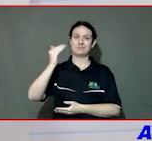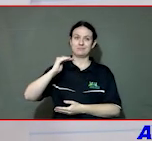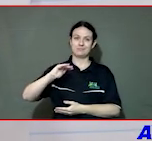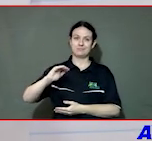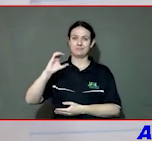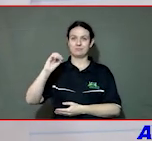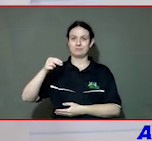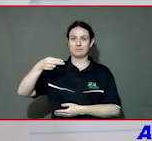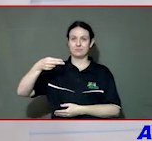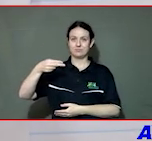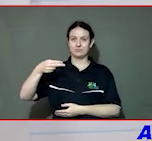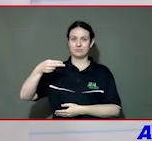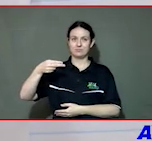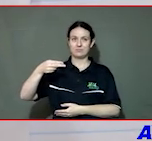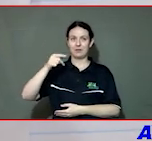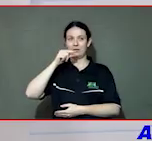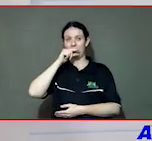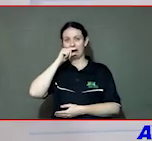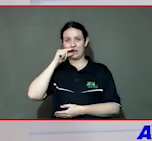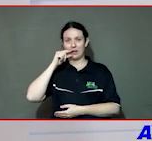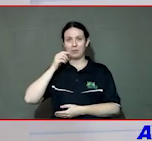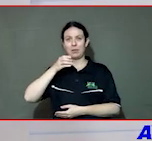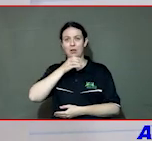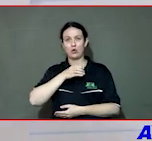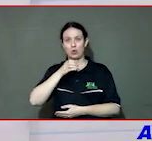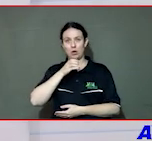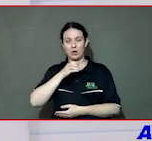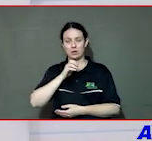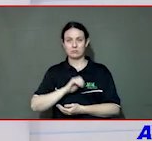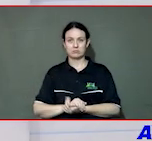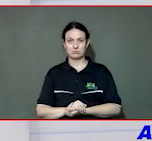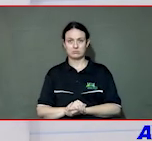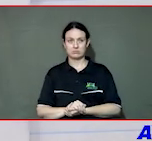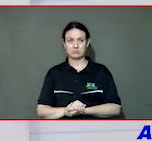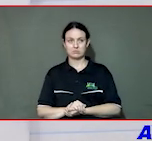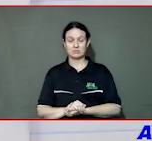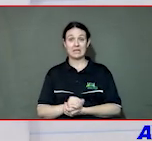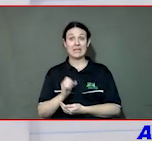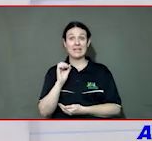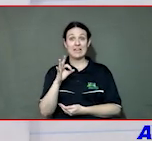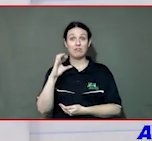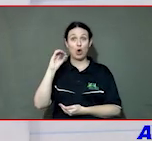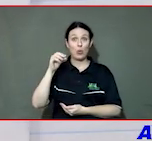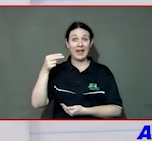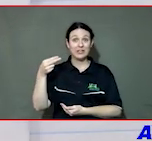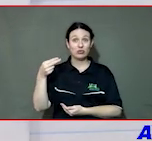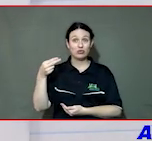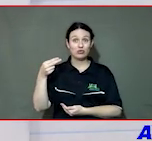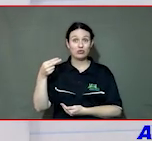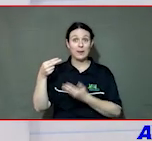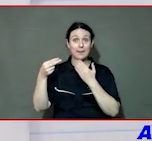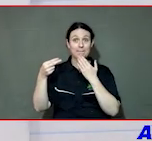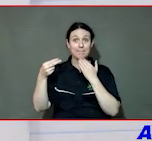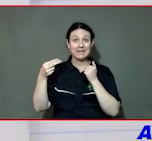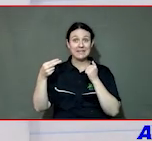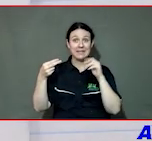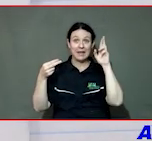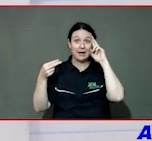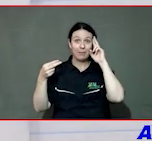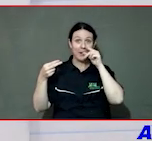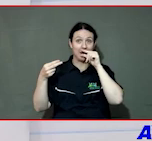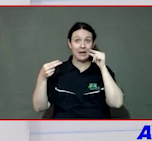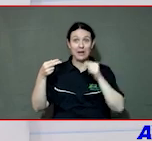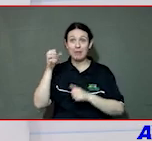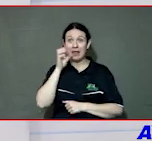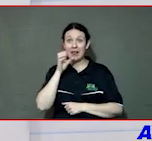There's OH, that's an alcohol. And please, if it's OH, it's an alcohol.